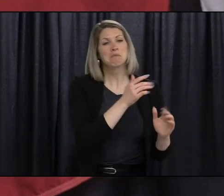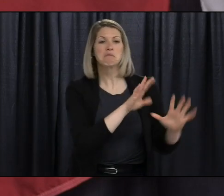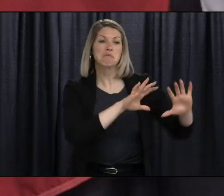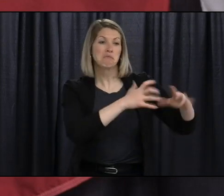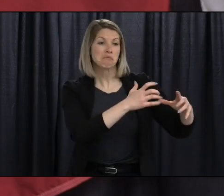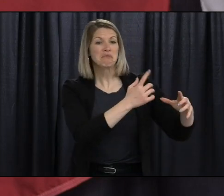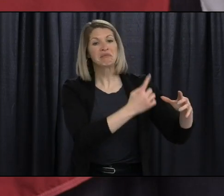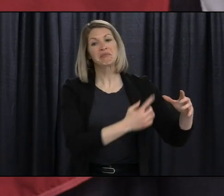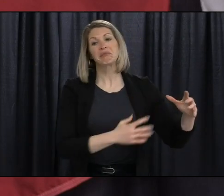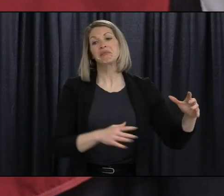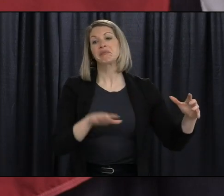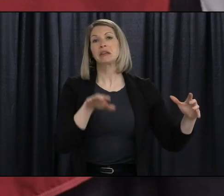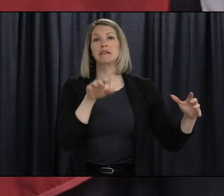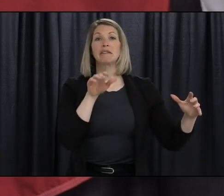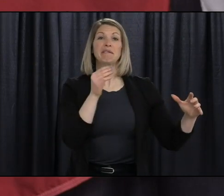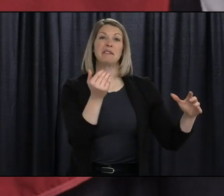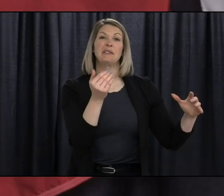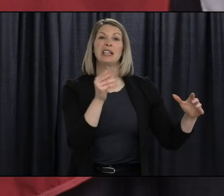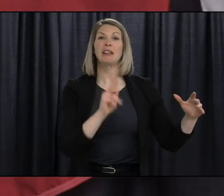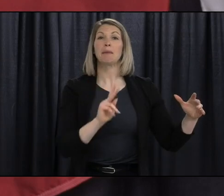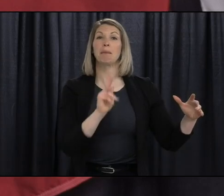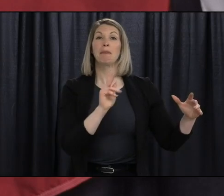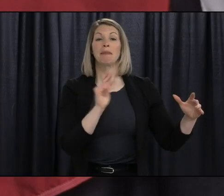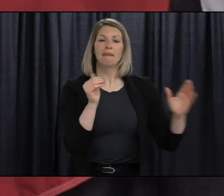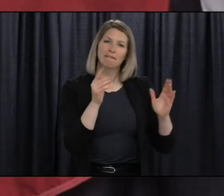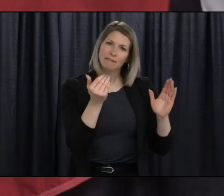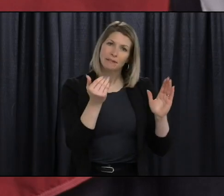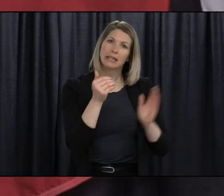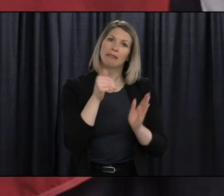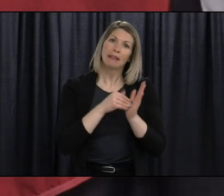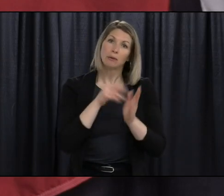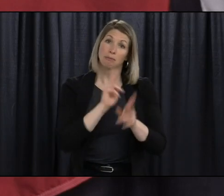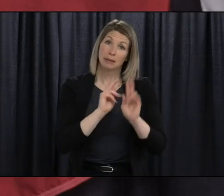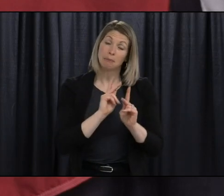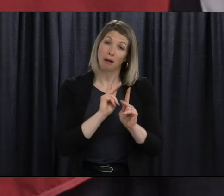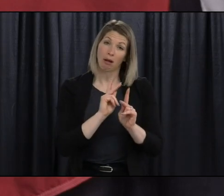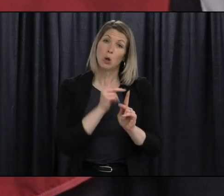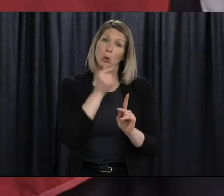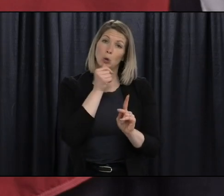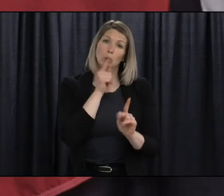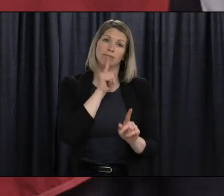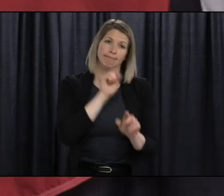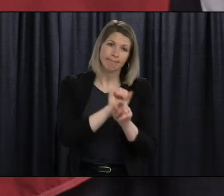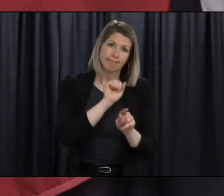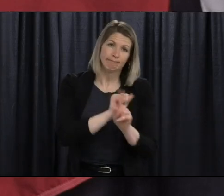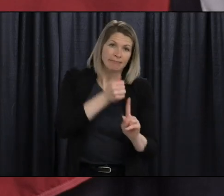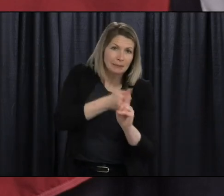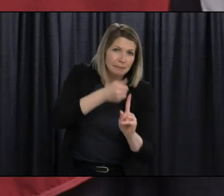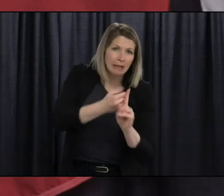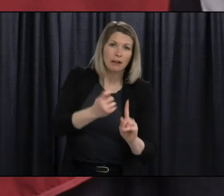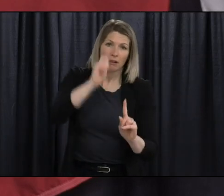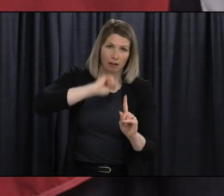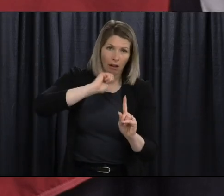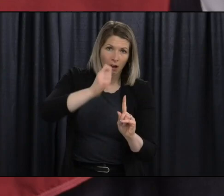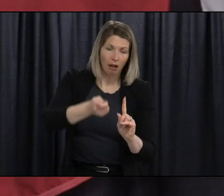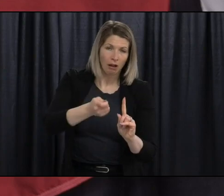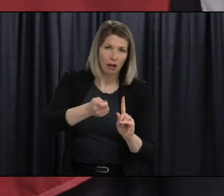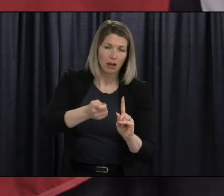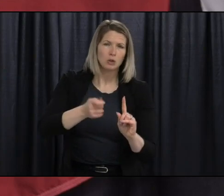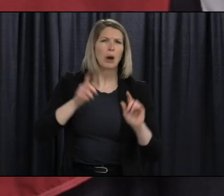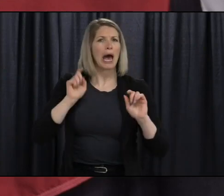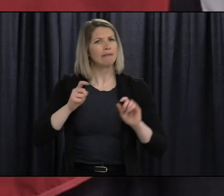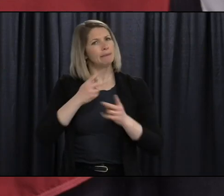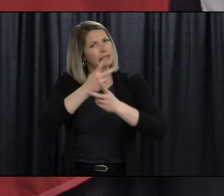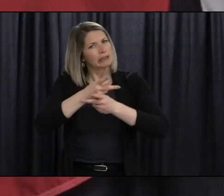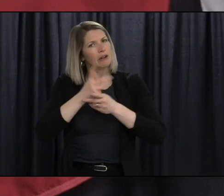the chief medical officer said and the minister said, of getting to those individuals. We go there on a mission looking for a result.